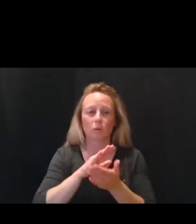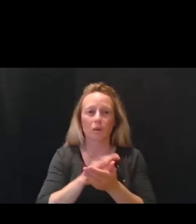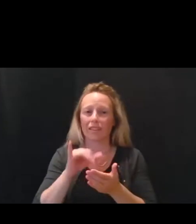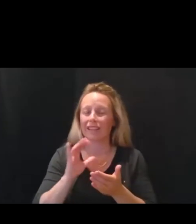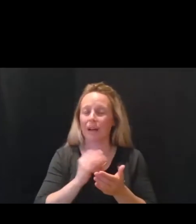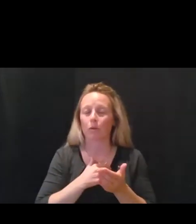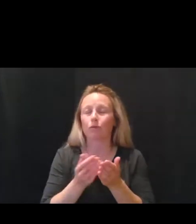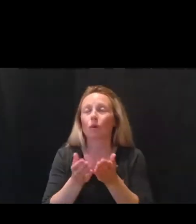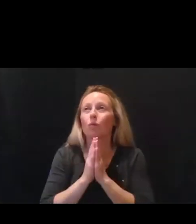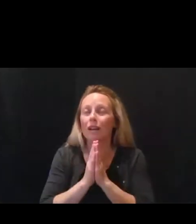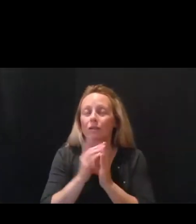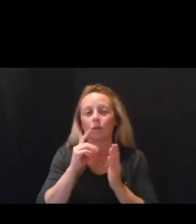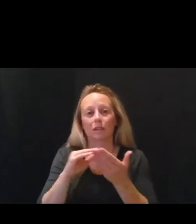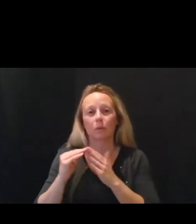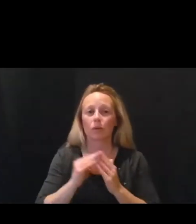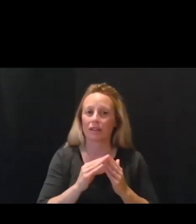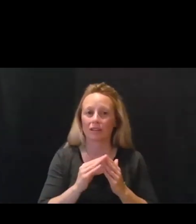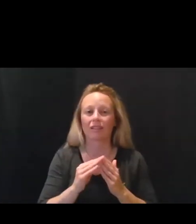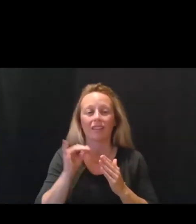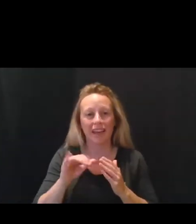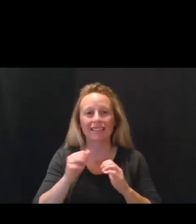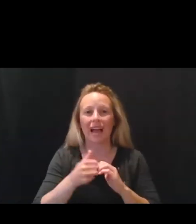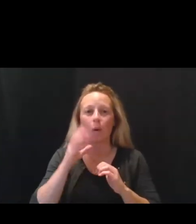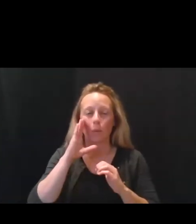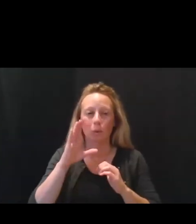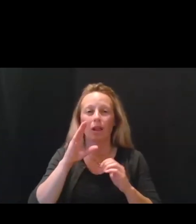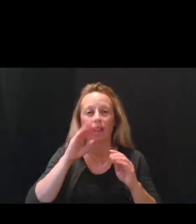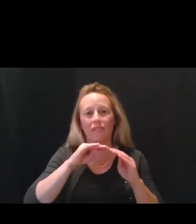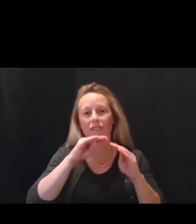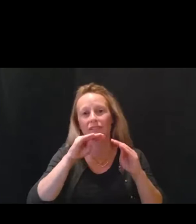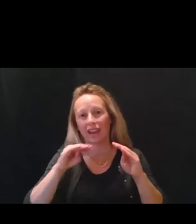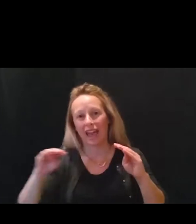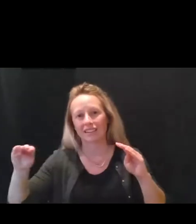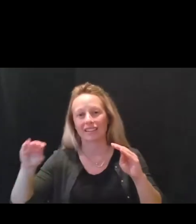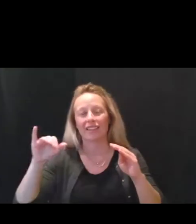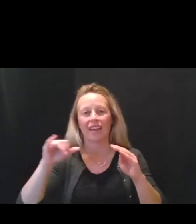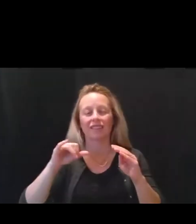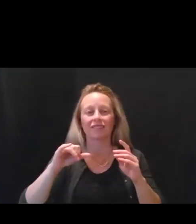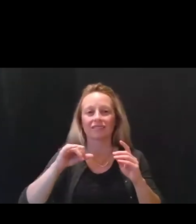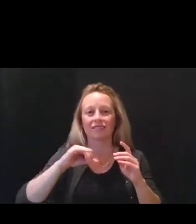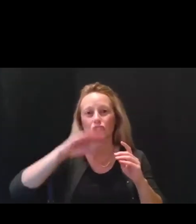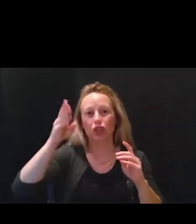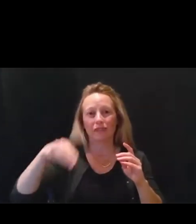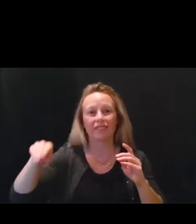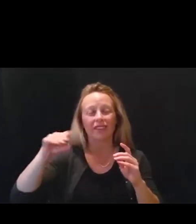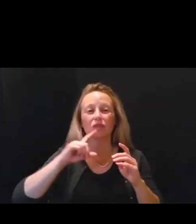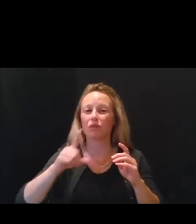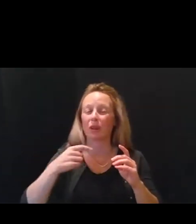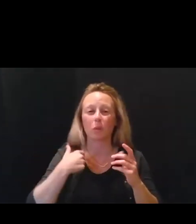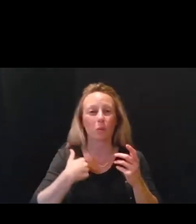request to the community, because that is how we are going to flatten the curve. We don't want to overwhelm our health